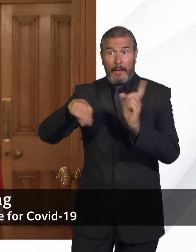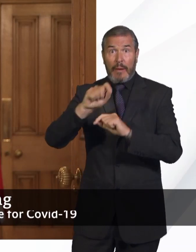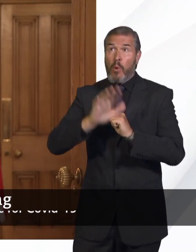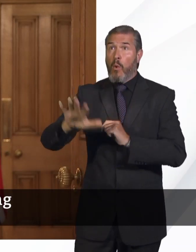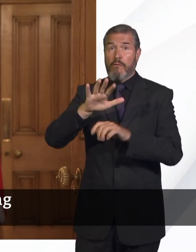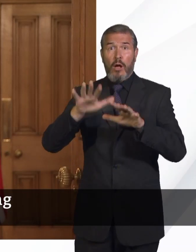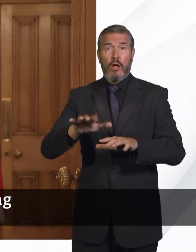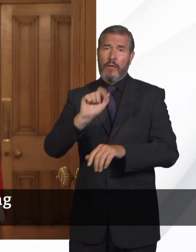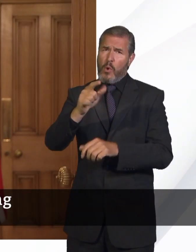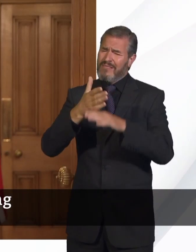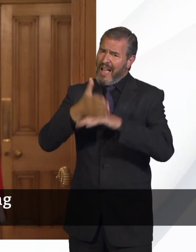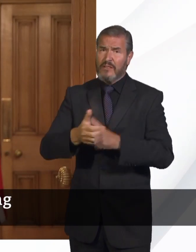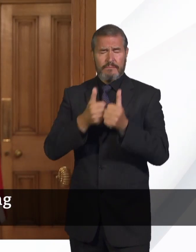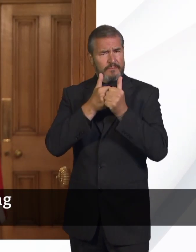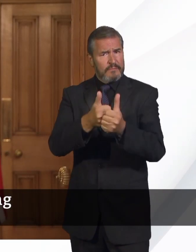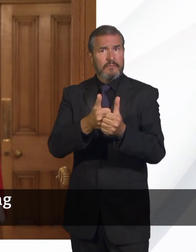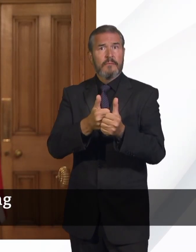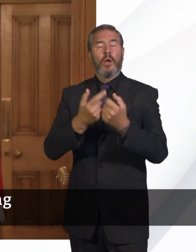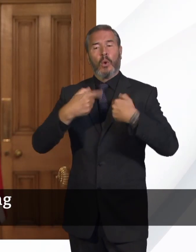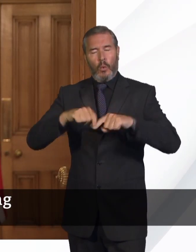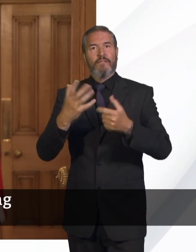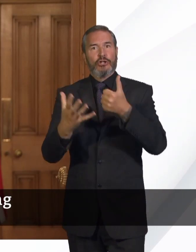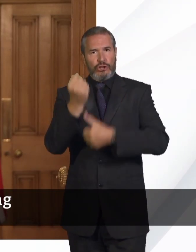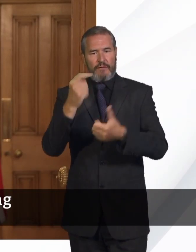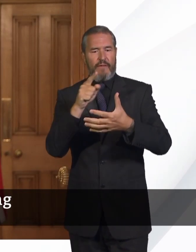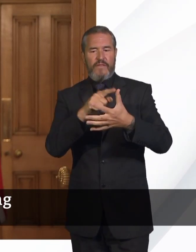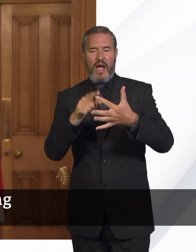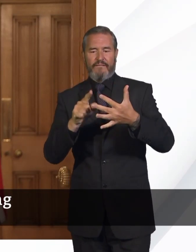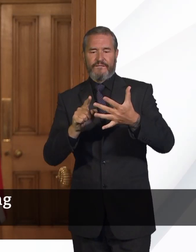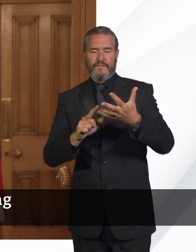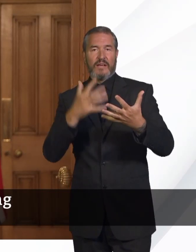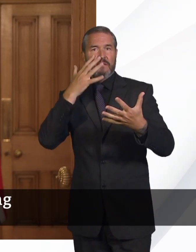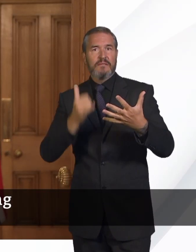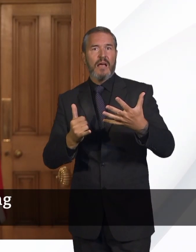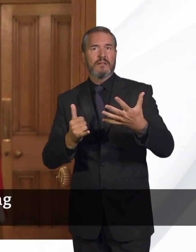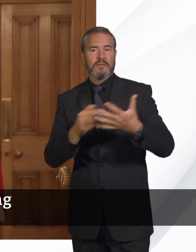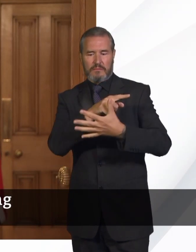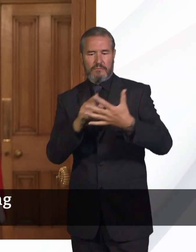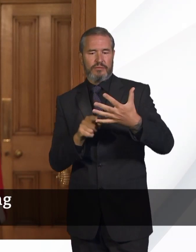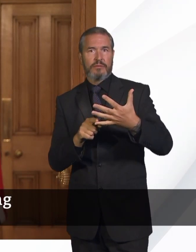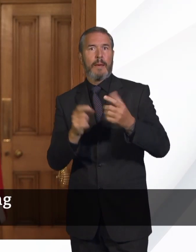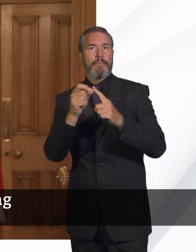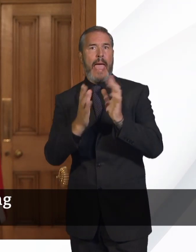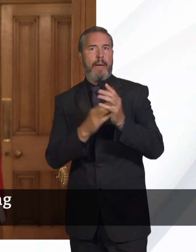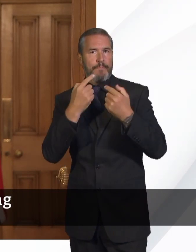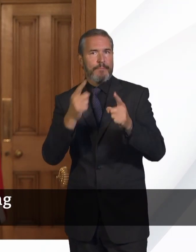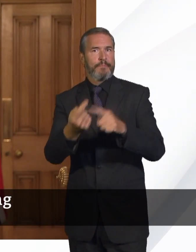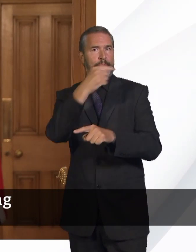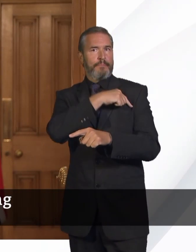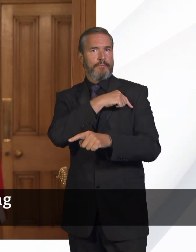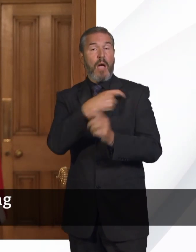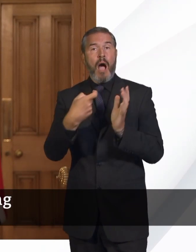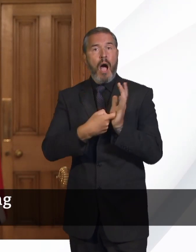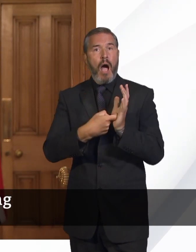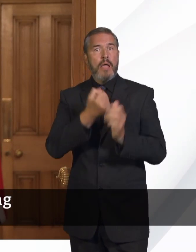across the country, we continue to meet the 5 tests set out in the Prime Minister's roadmap. And the R rate